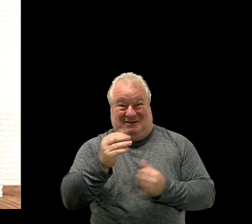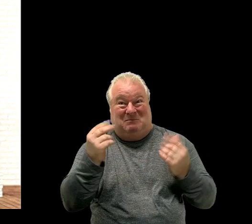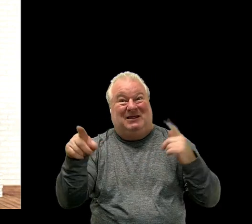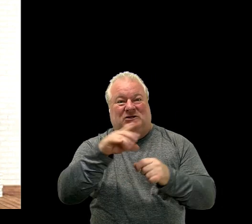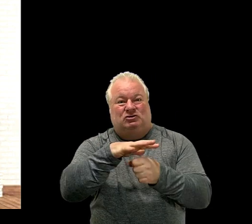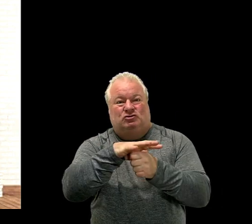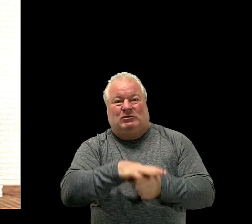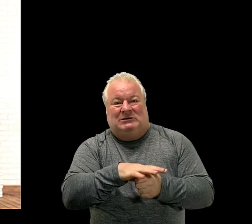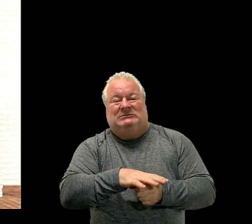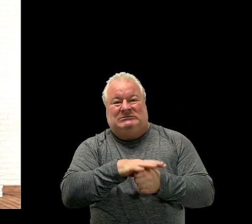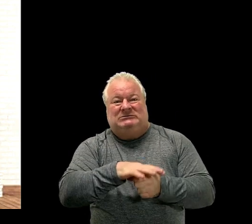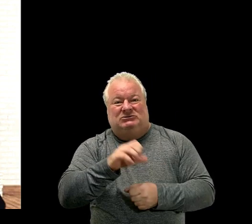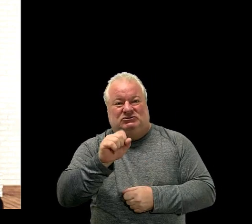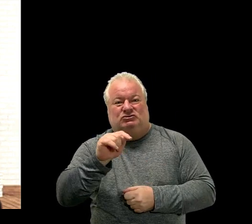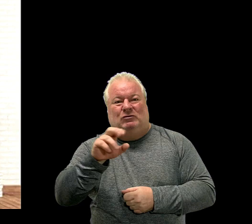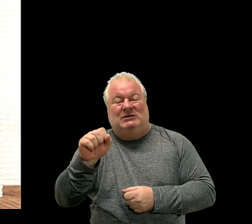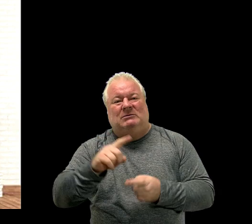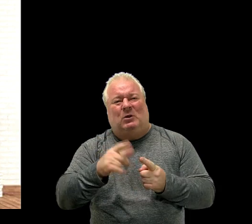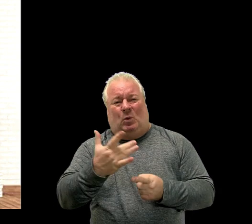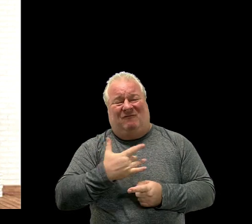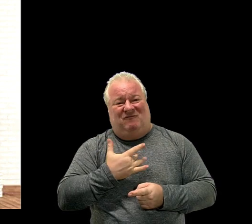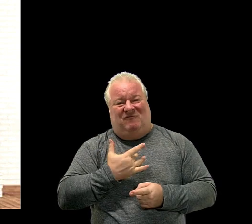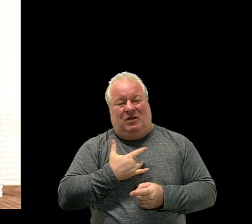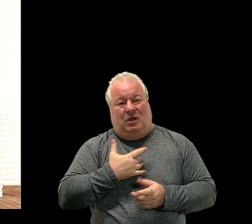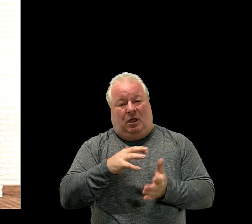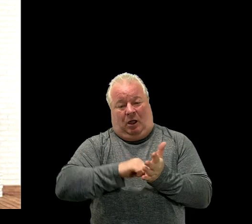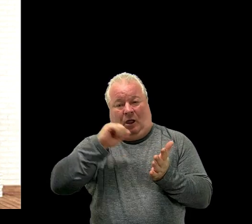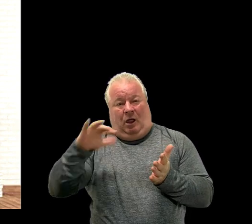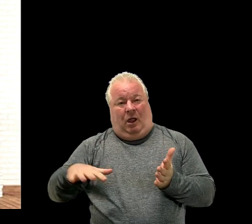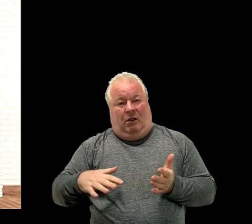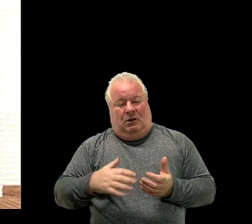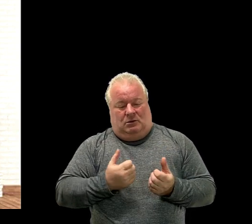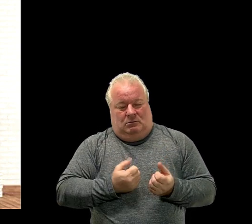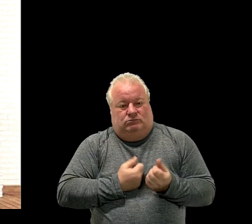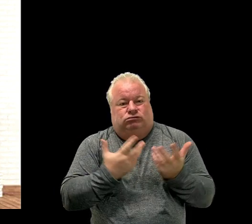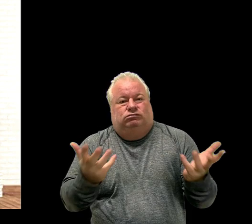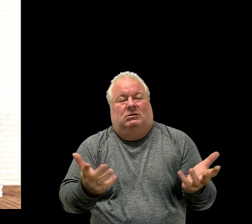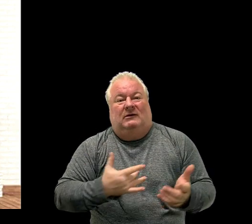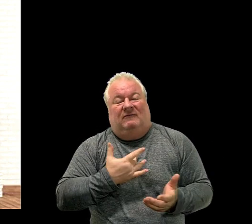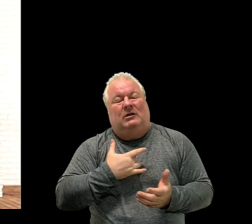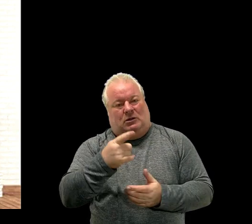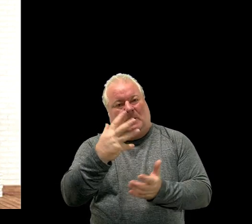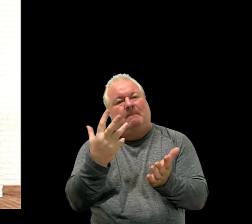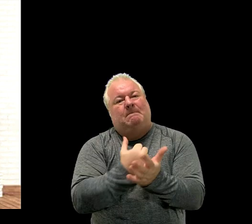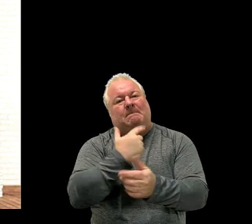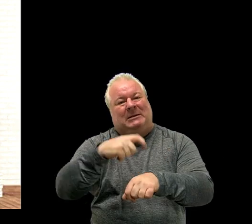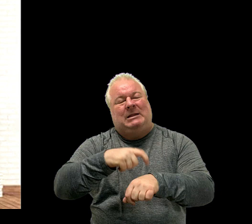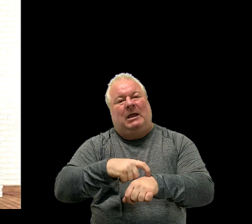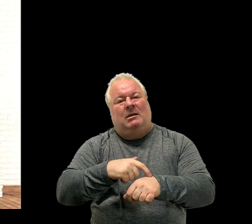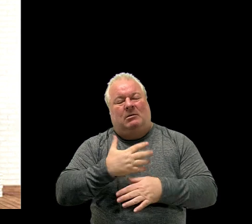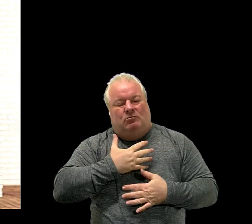a great way to calm our bodies is to take a few